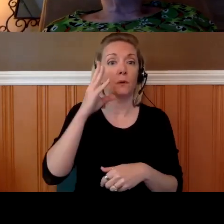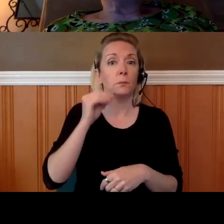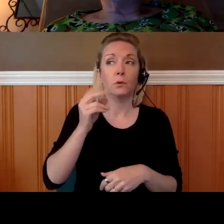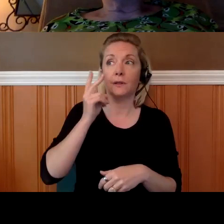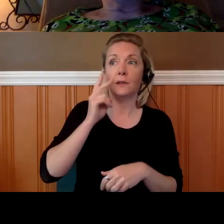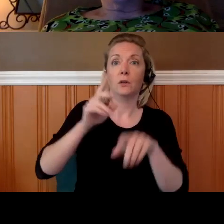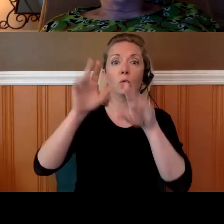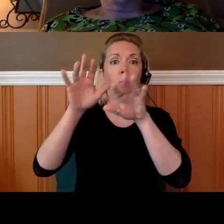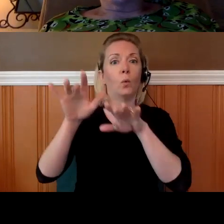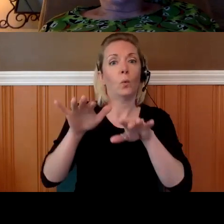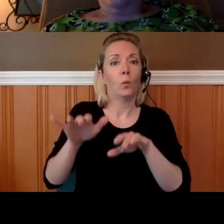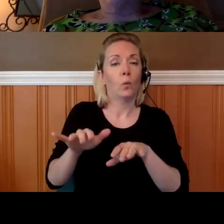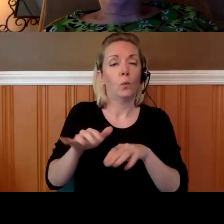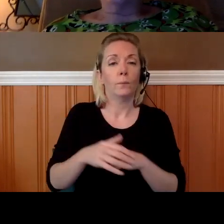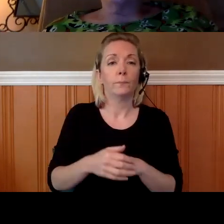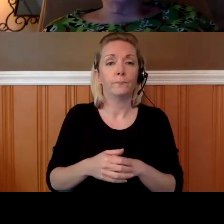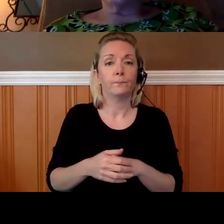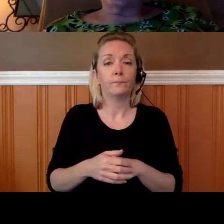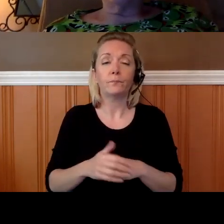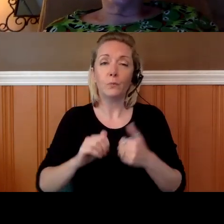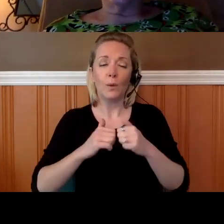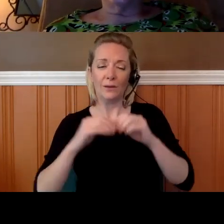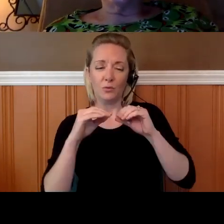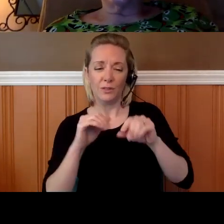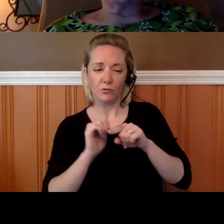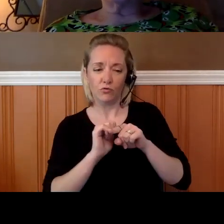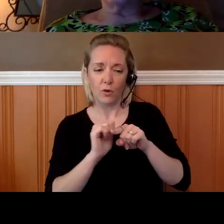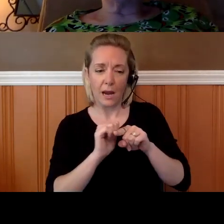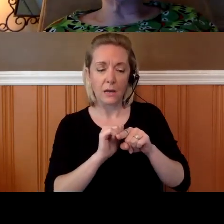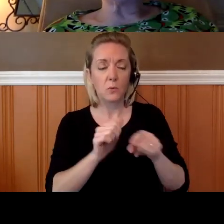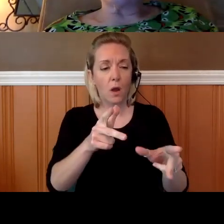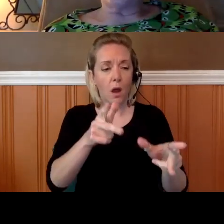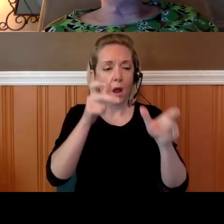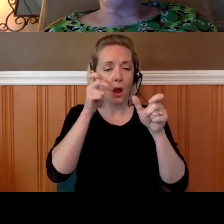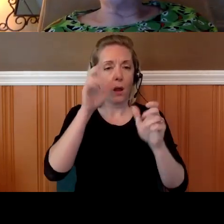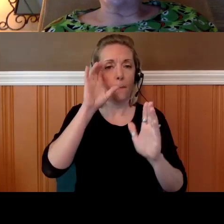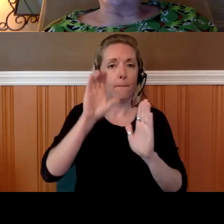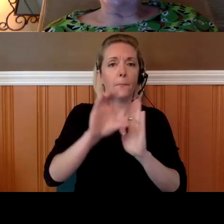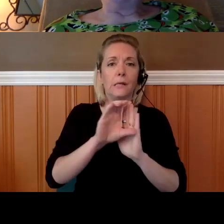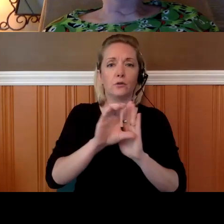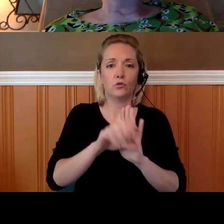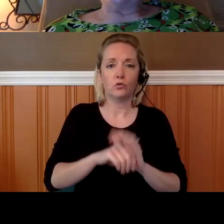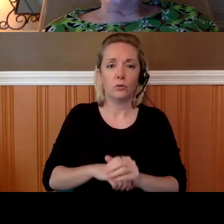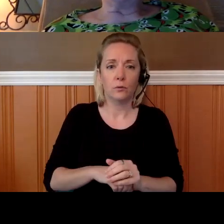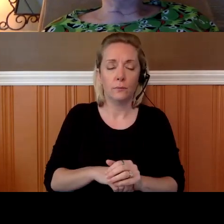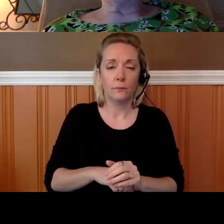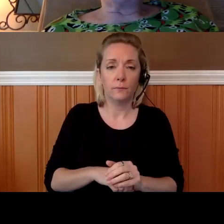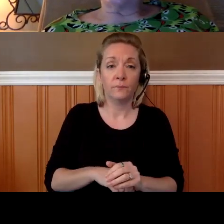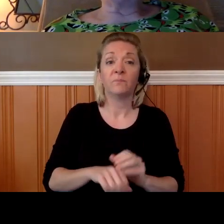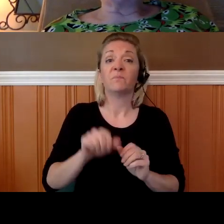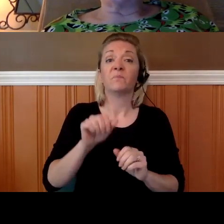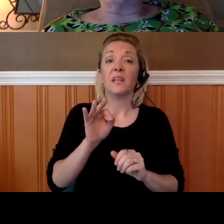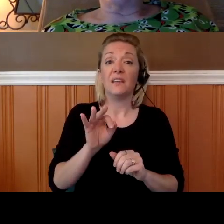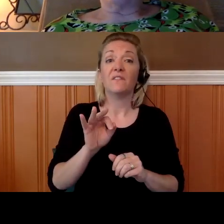So teaching pictures. Pictures can be used when a child is approaching the end of